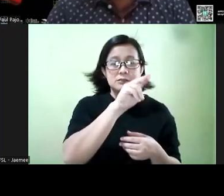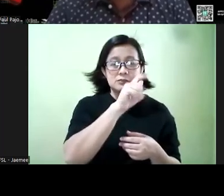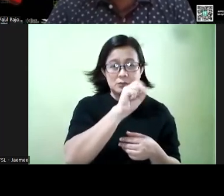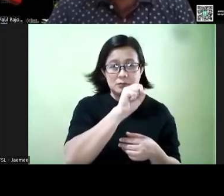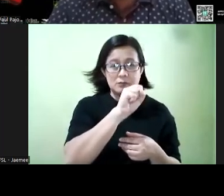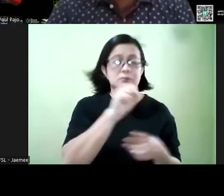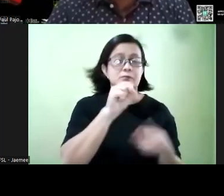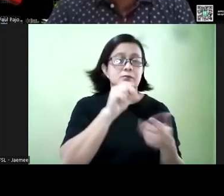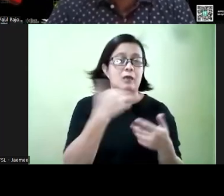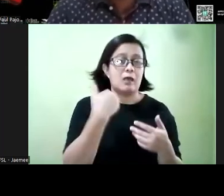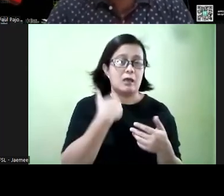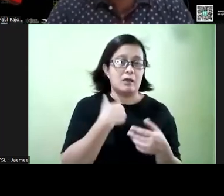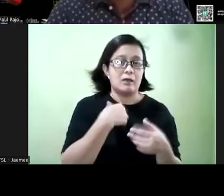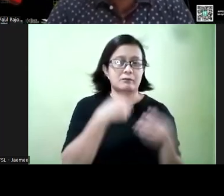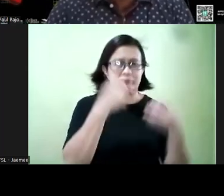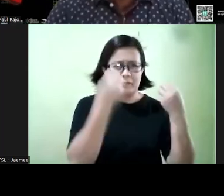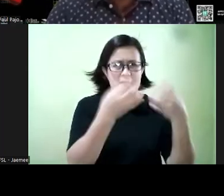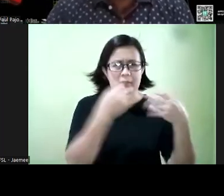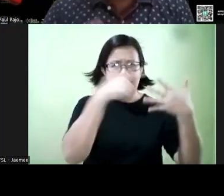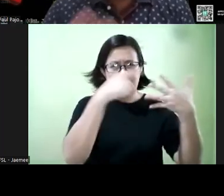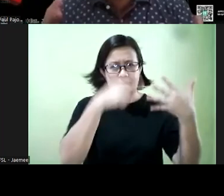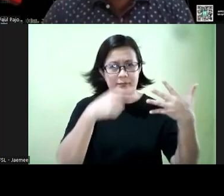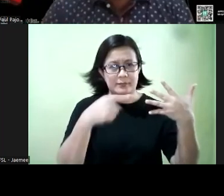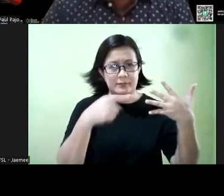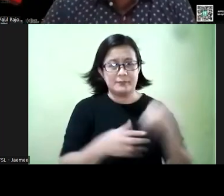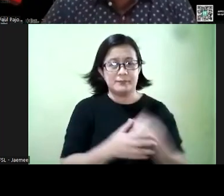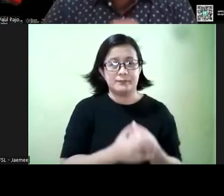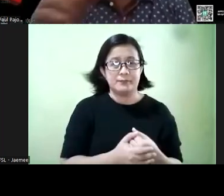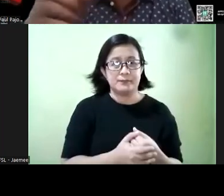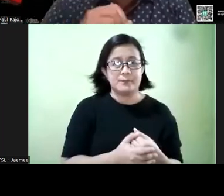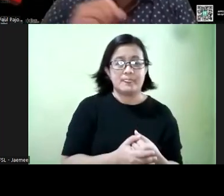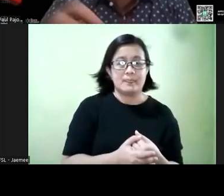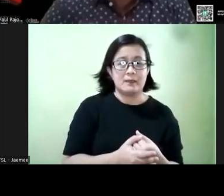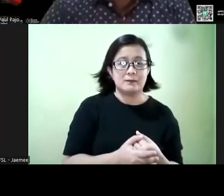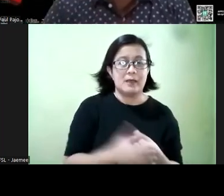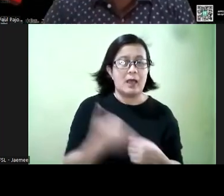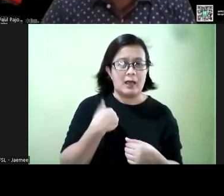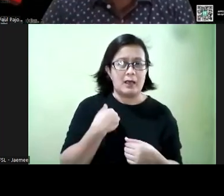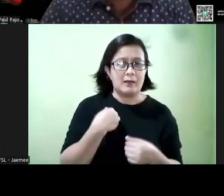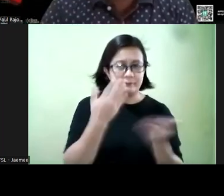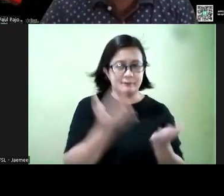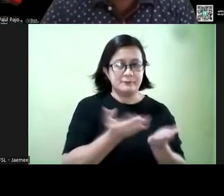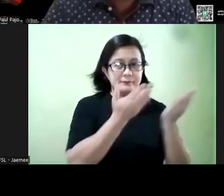TBIs, Kubo, Idea Space, all that, it's free, you know? So just submit your ideas,